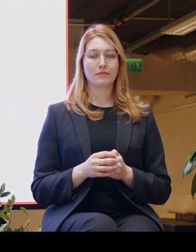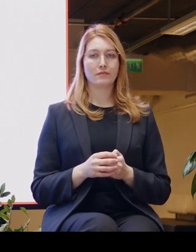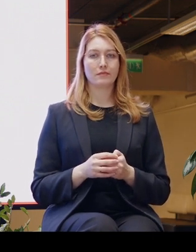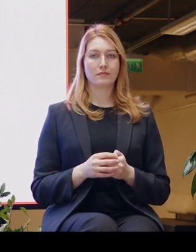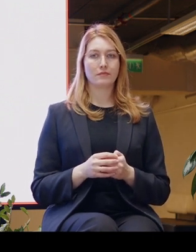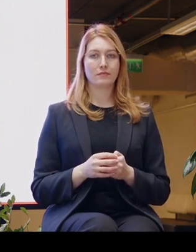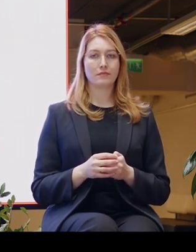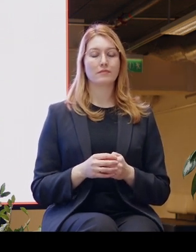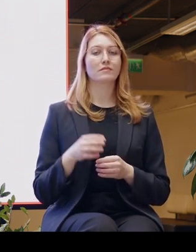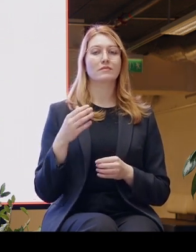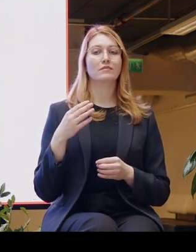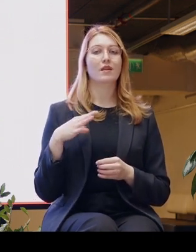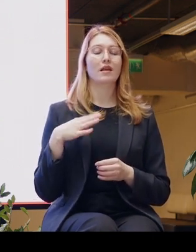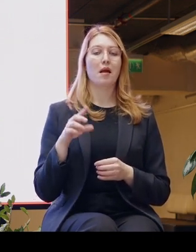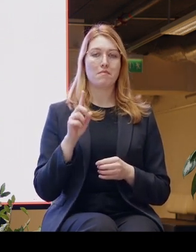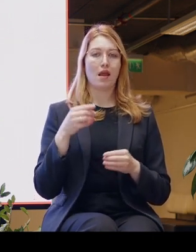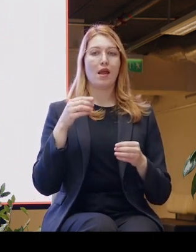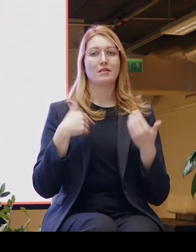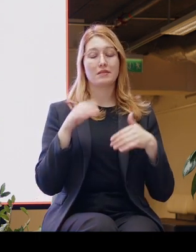why accessibility is important.